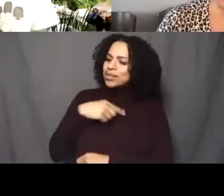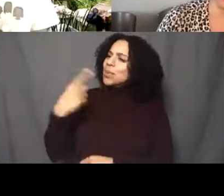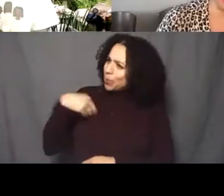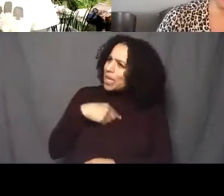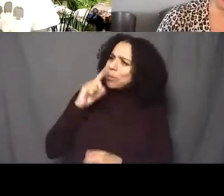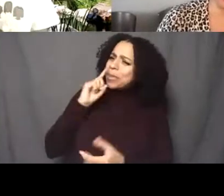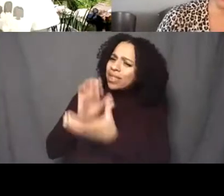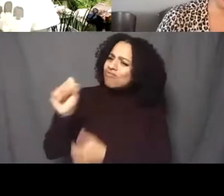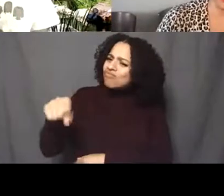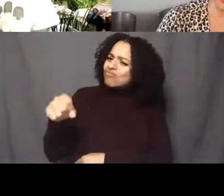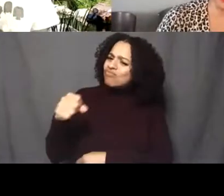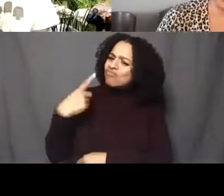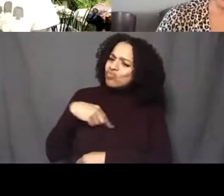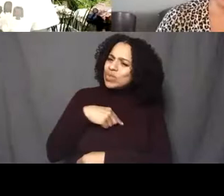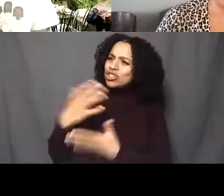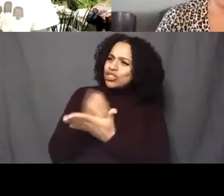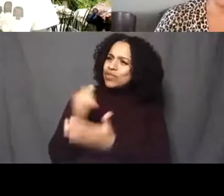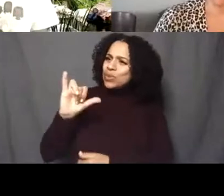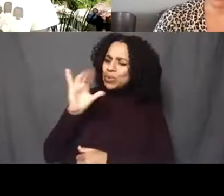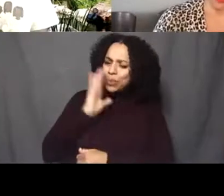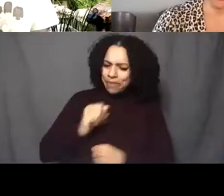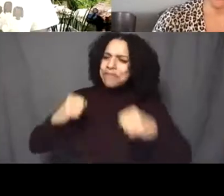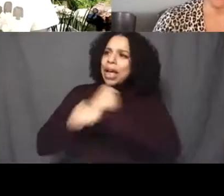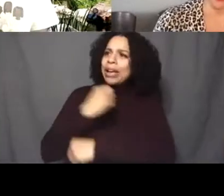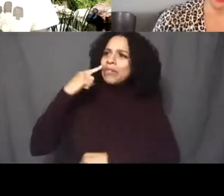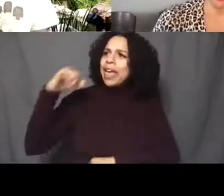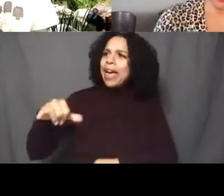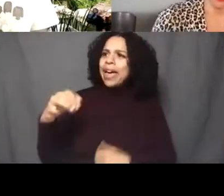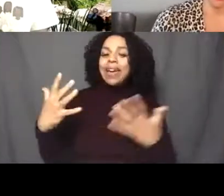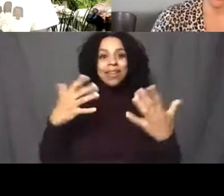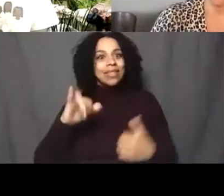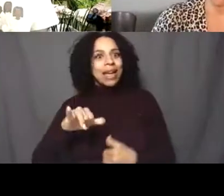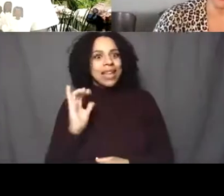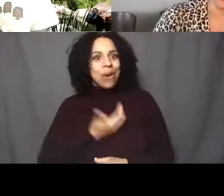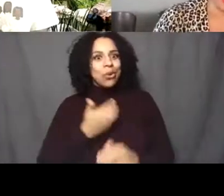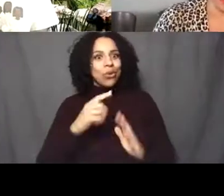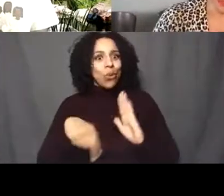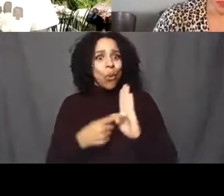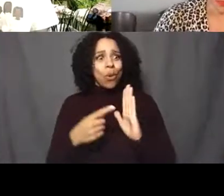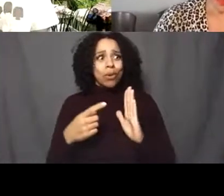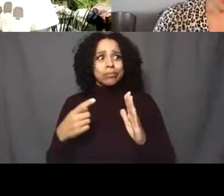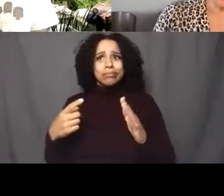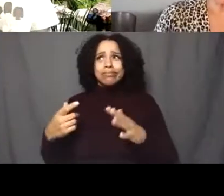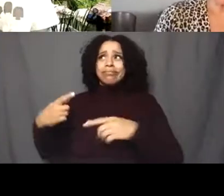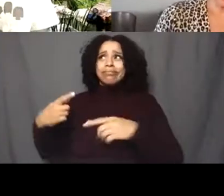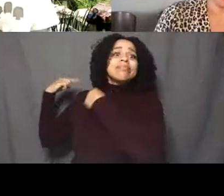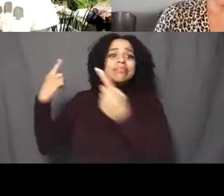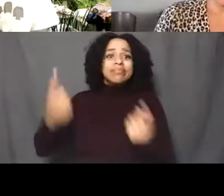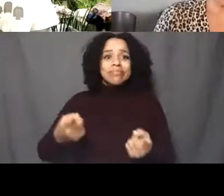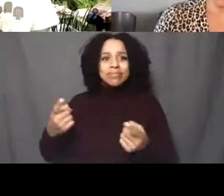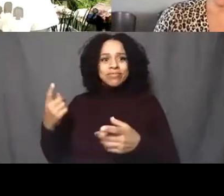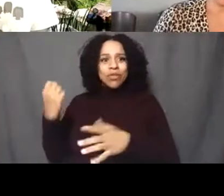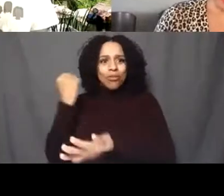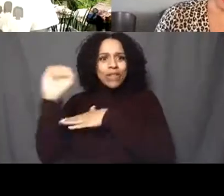that's been the role that Black Americans have really played since the revolutionary time until now. So I